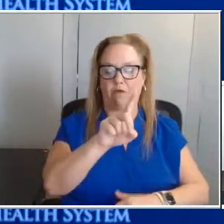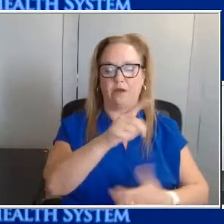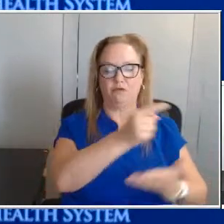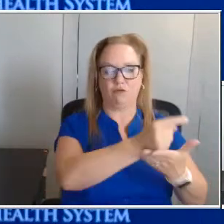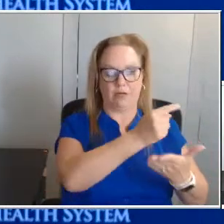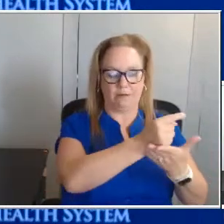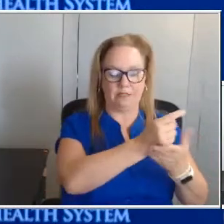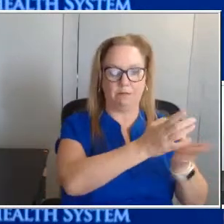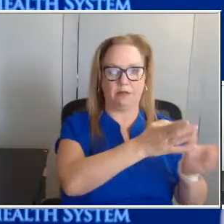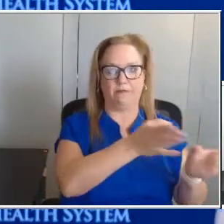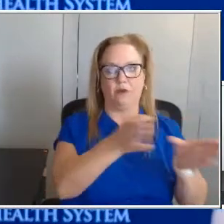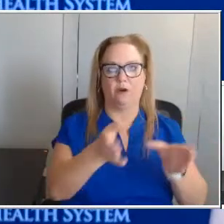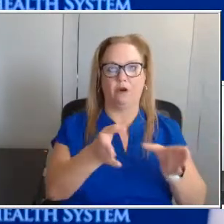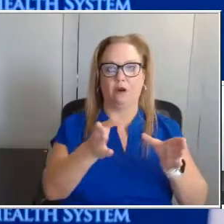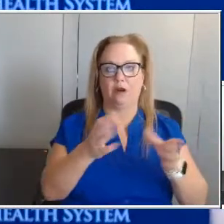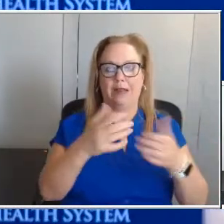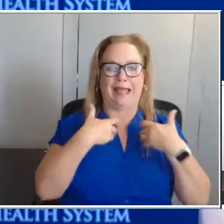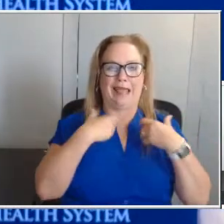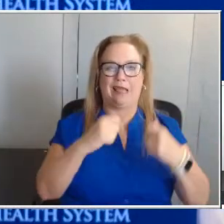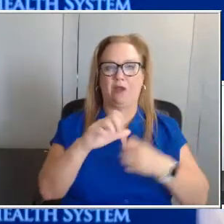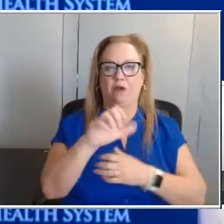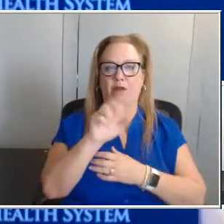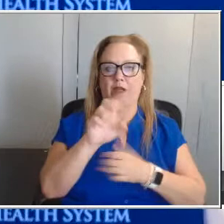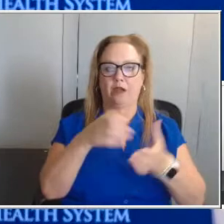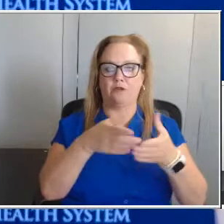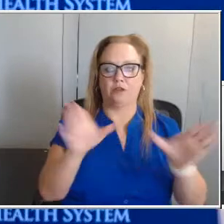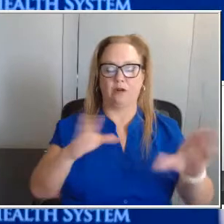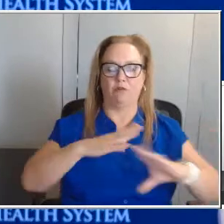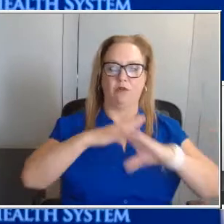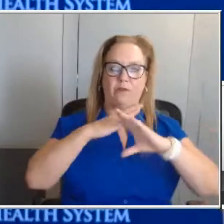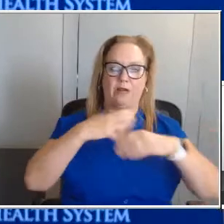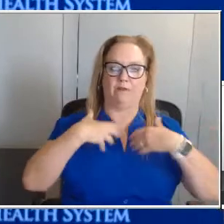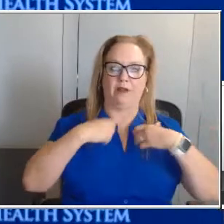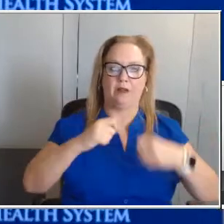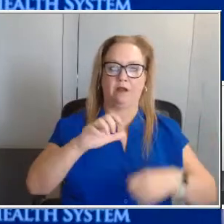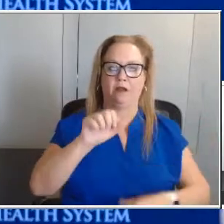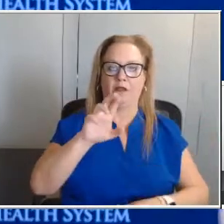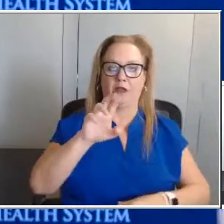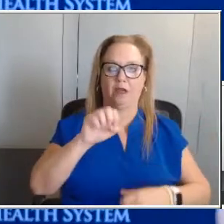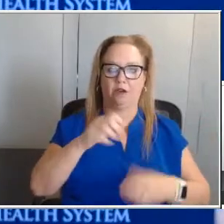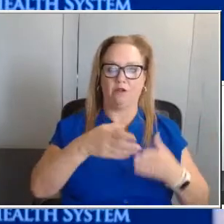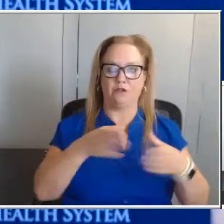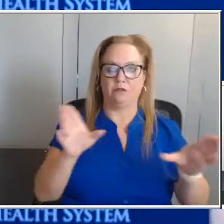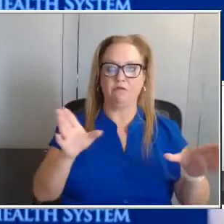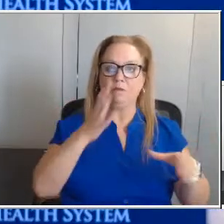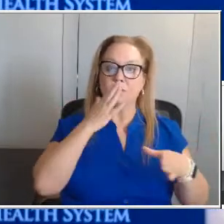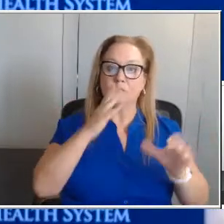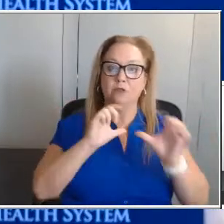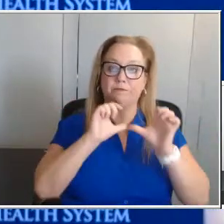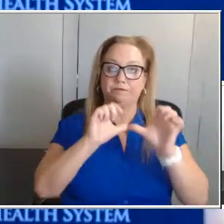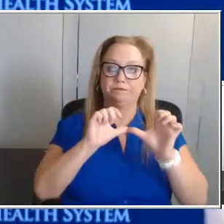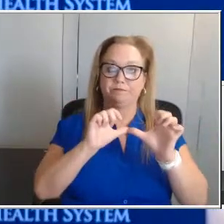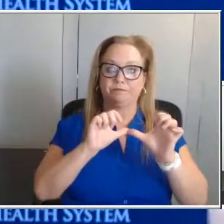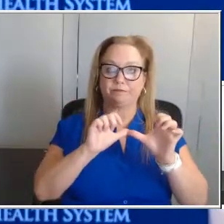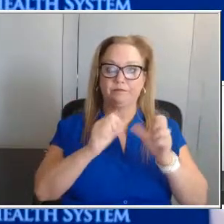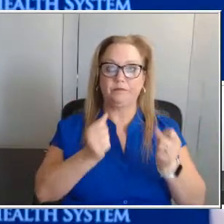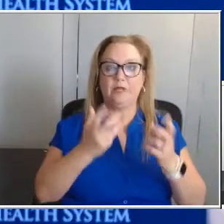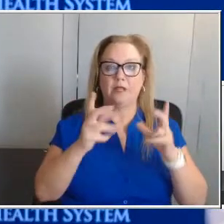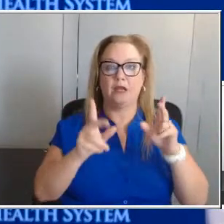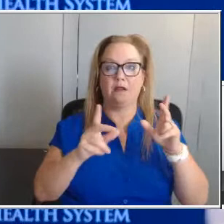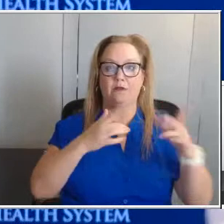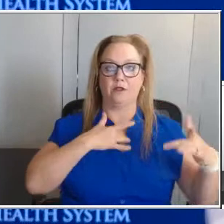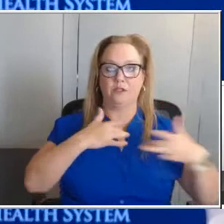but for healthcare in general, preventive healthcare in general. So I think it's a good step forward. I know that there was a lot of concern